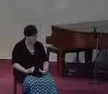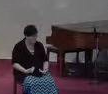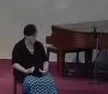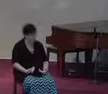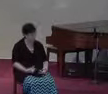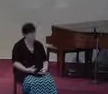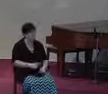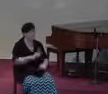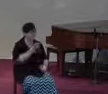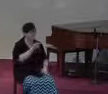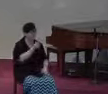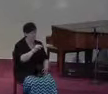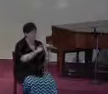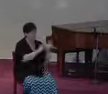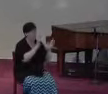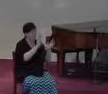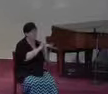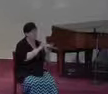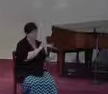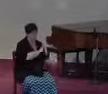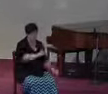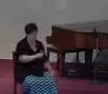He looked out and he cared